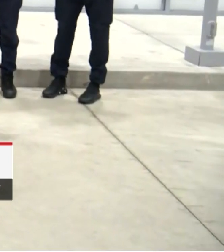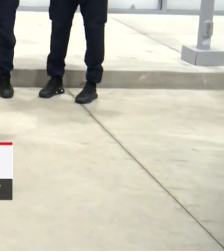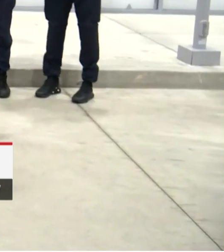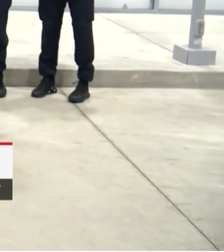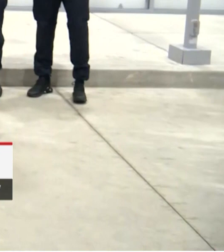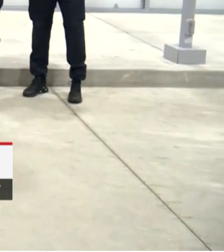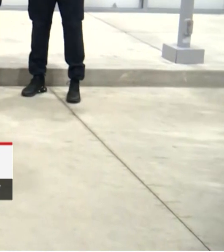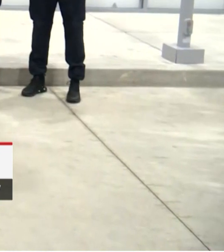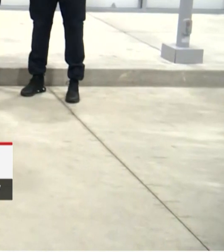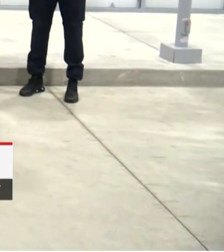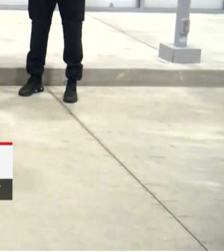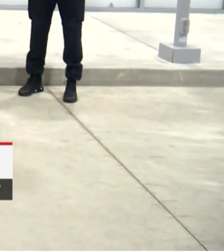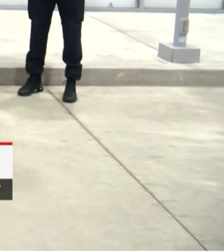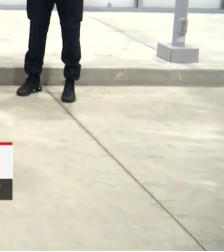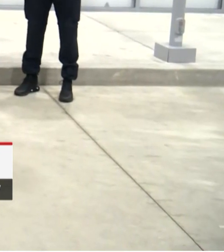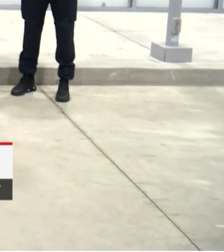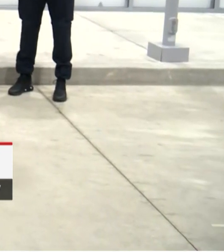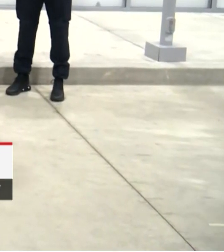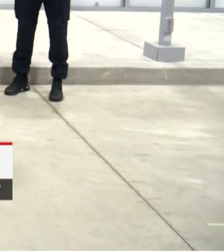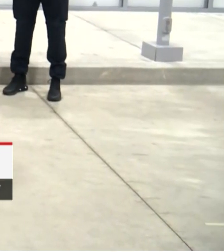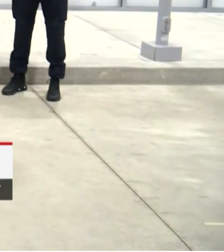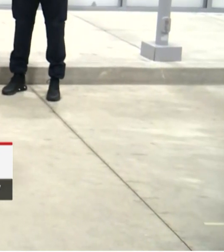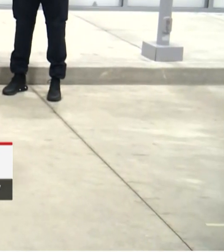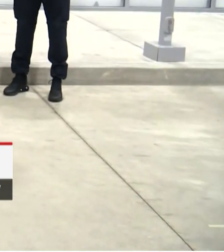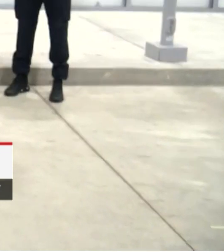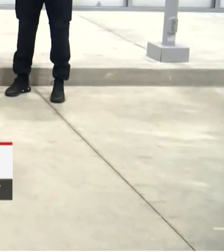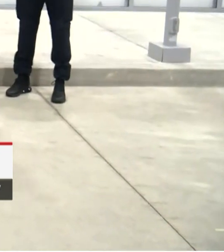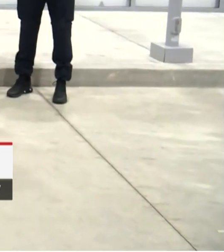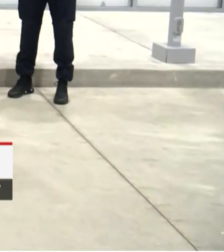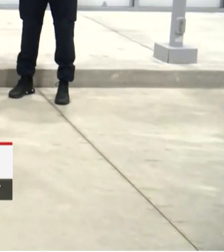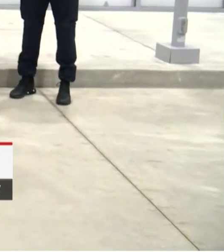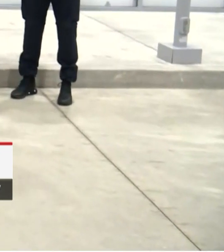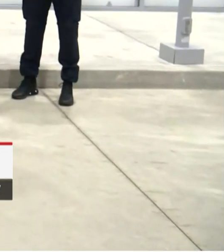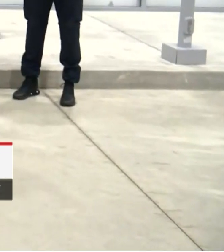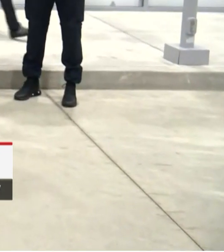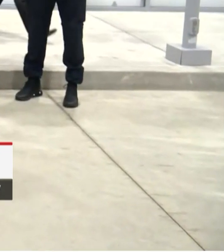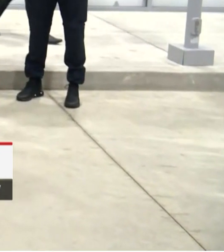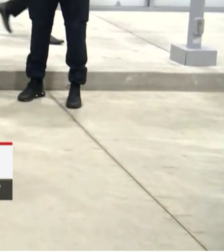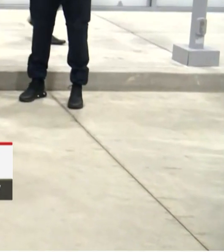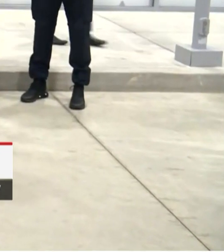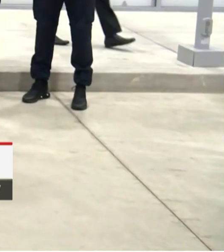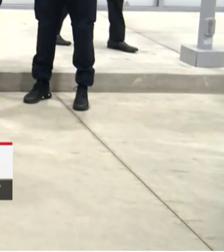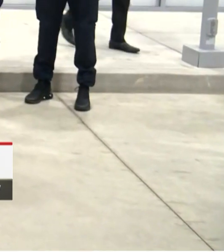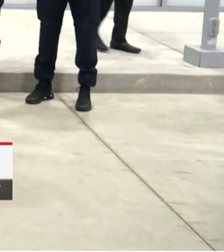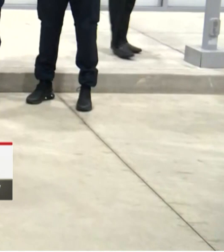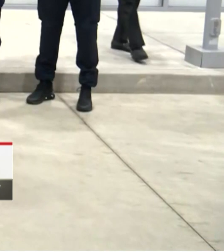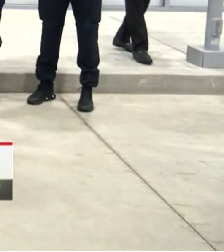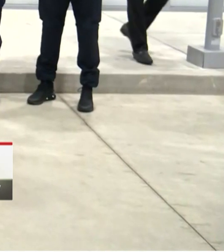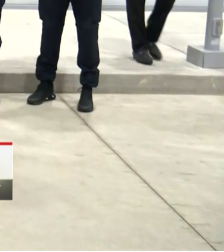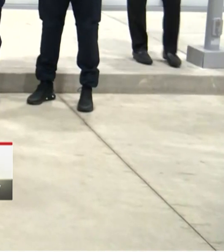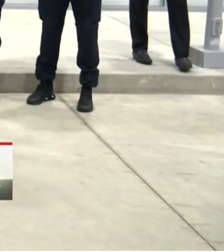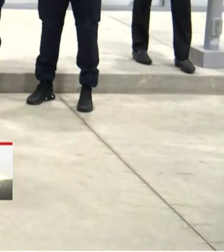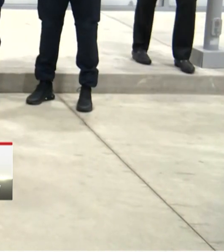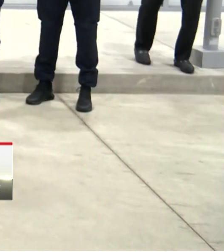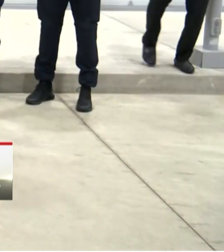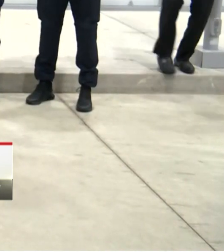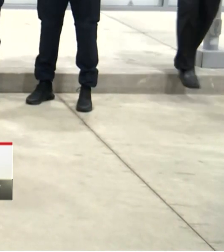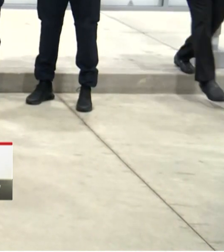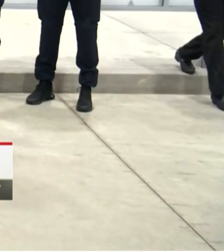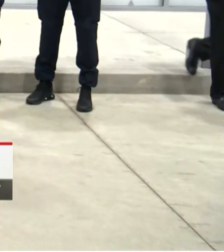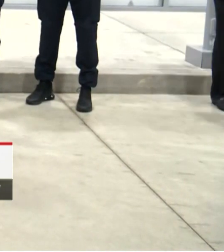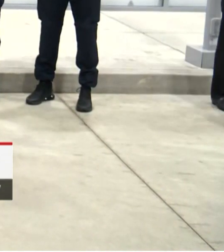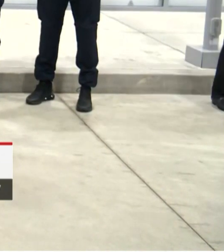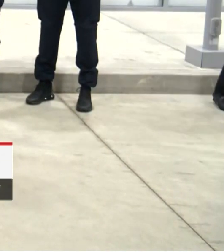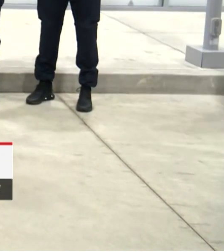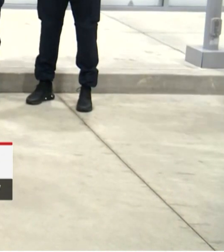gentleman fitting the description. Notice what they had in his hand. In his right hand was a cell phone and a plastic bag, which